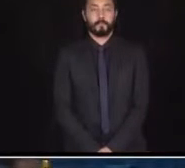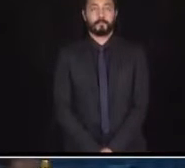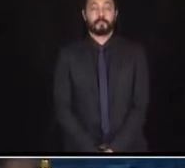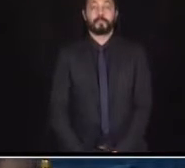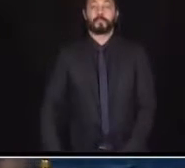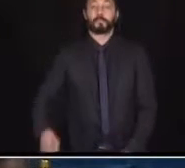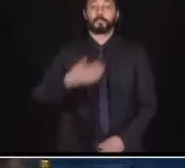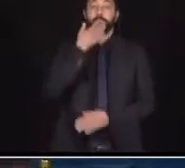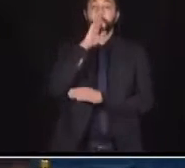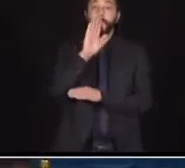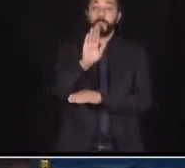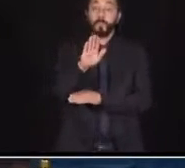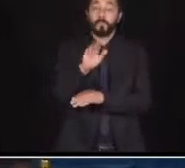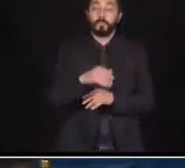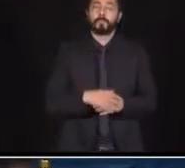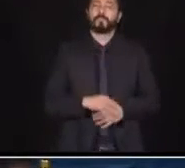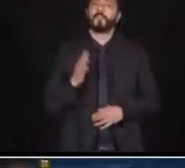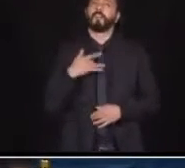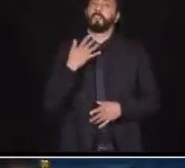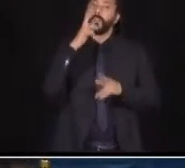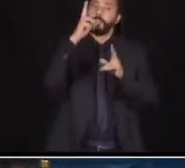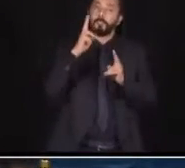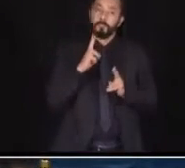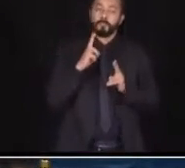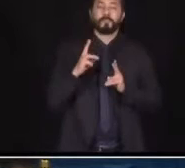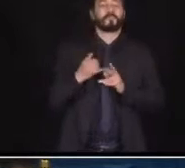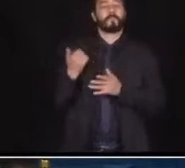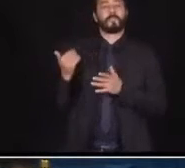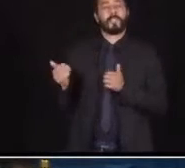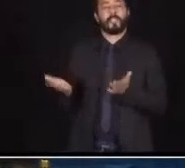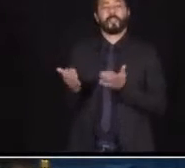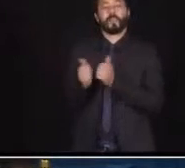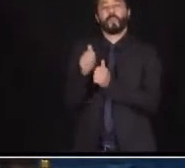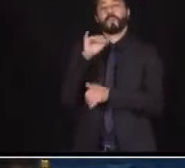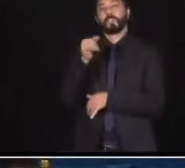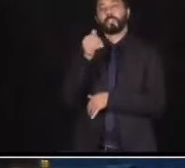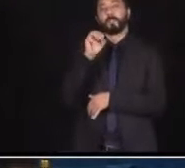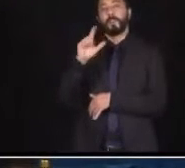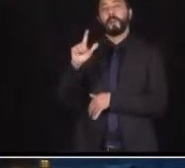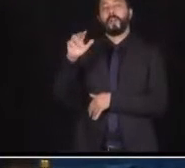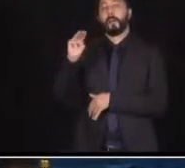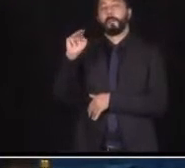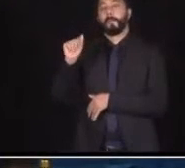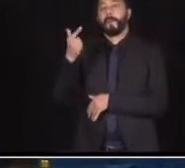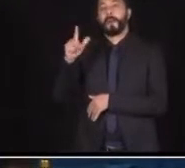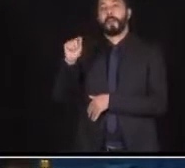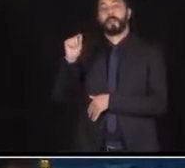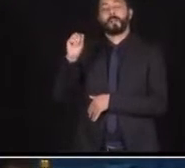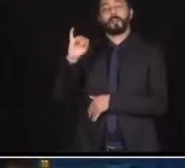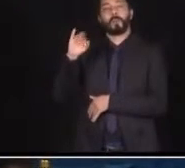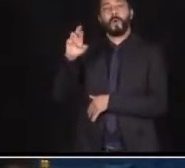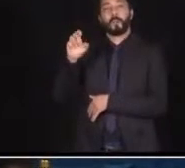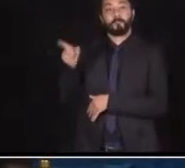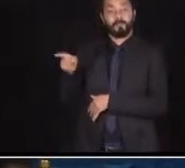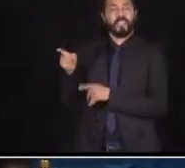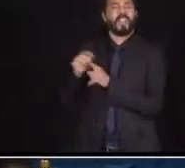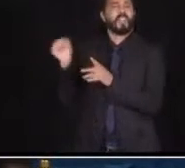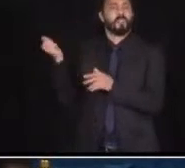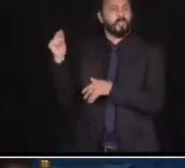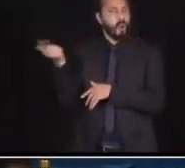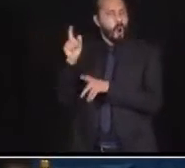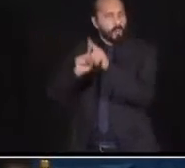Well, good afternoon. I'm honored to be here with Jamal McClure, NBA All-Star and team ambassador for the Toronto